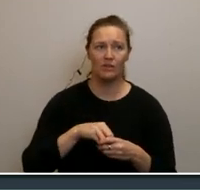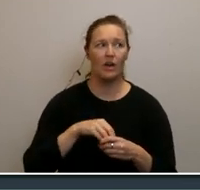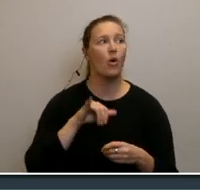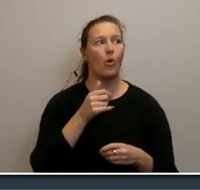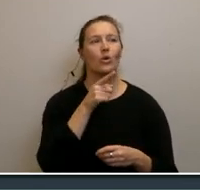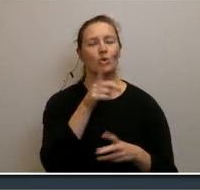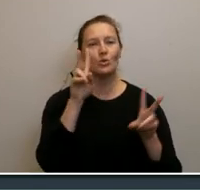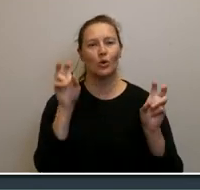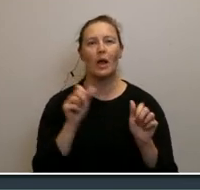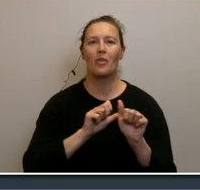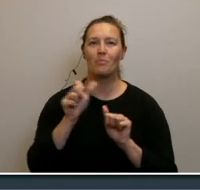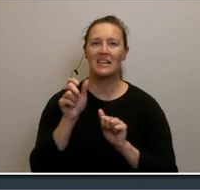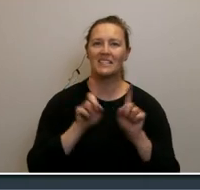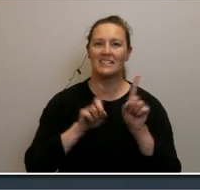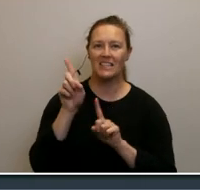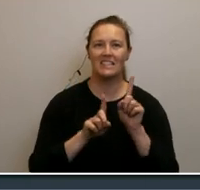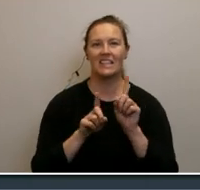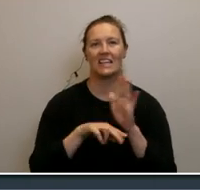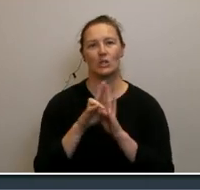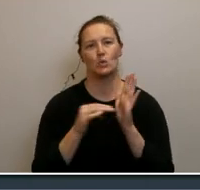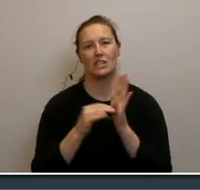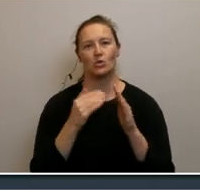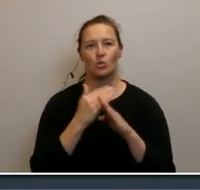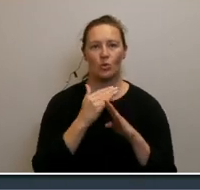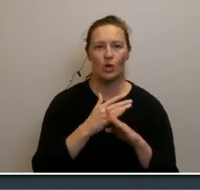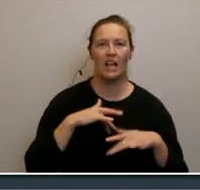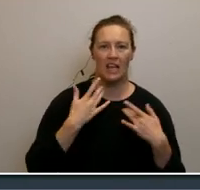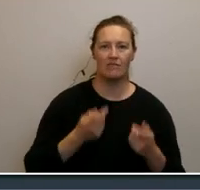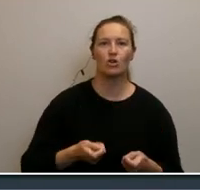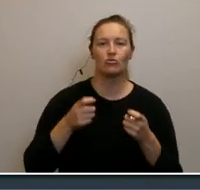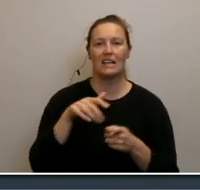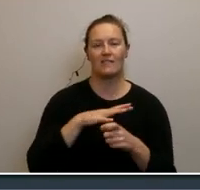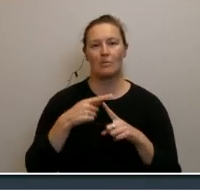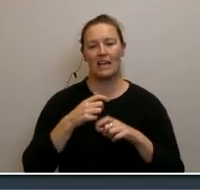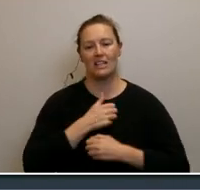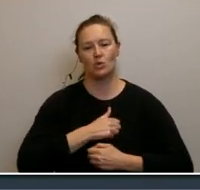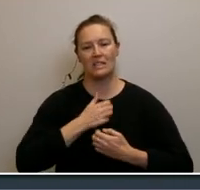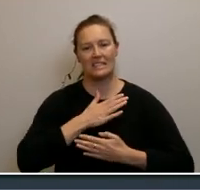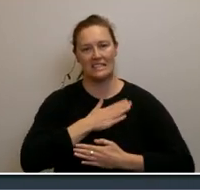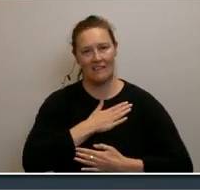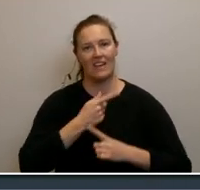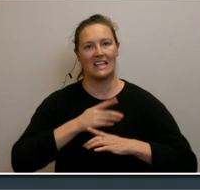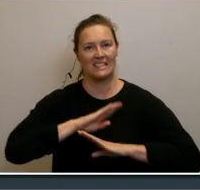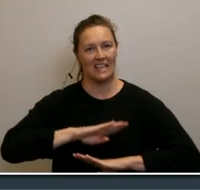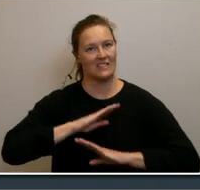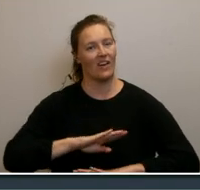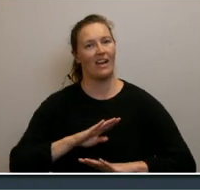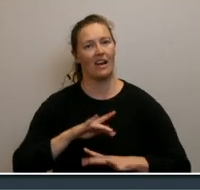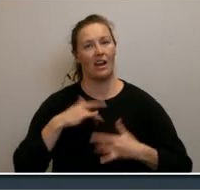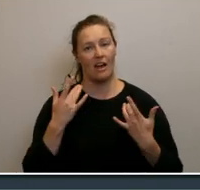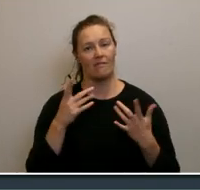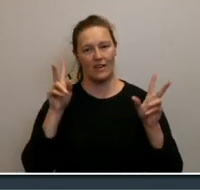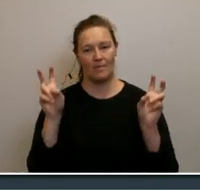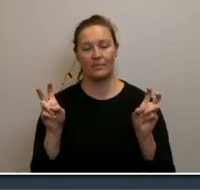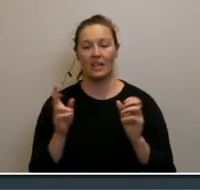the best city in New Zealand in which to live, work, raise a family and enjoy a safe and satisfying life. In our submission to the